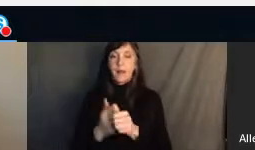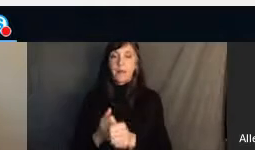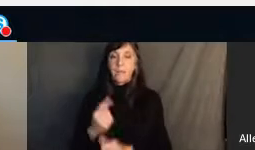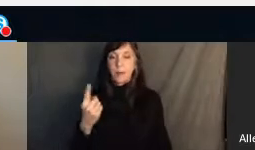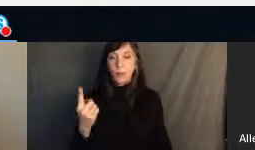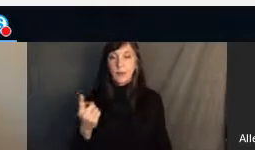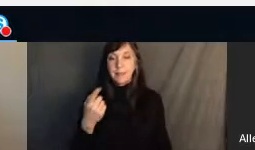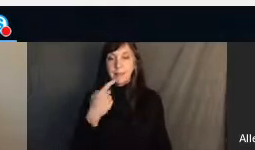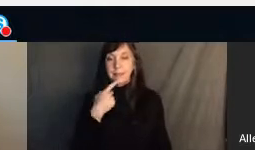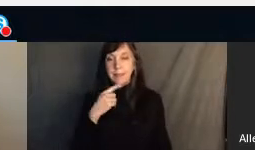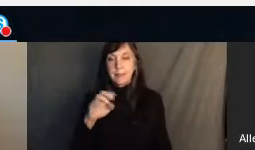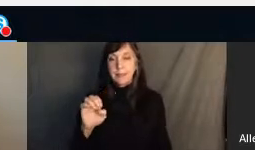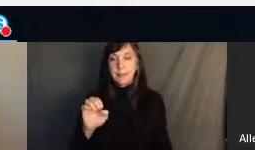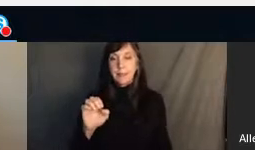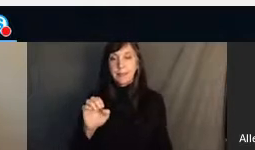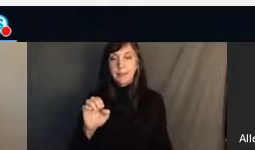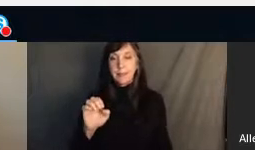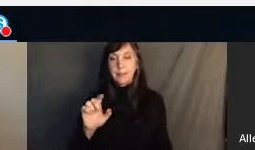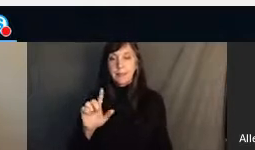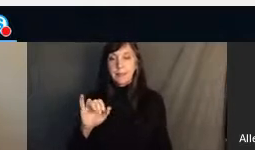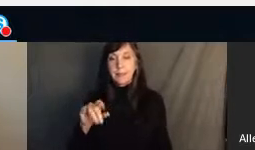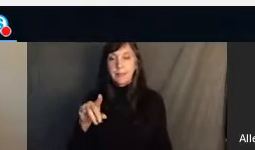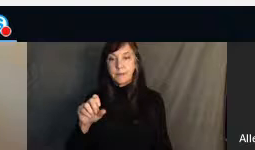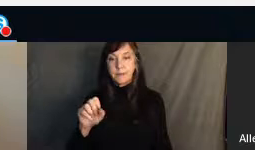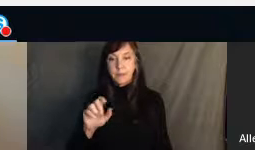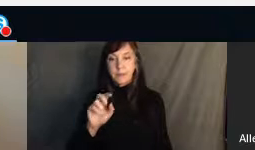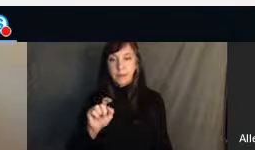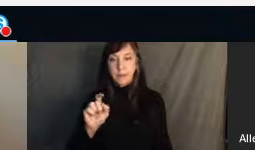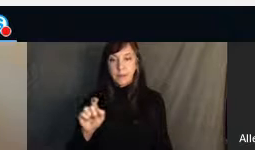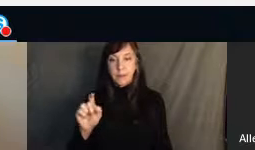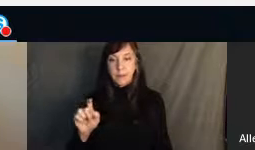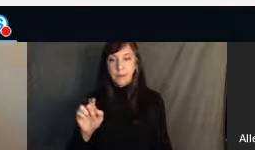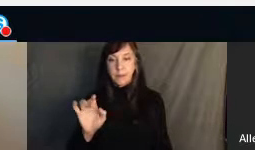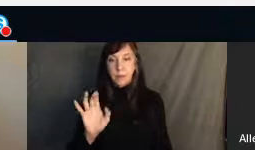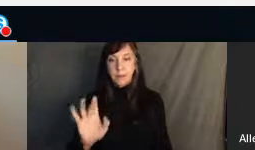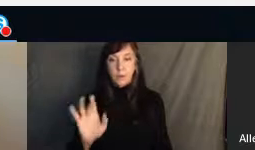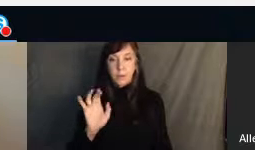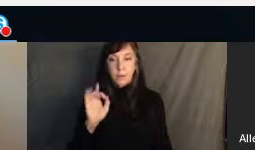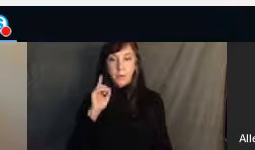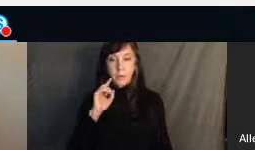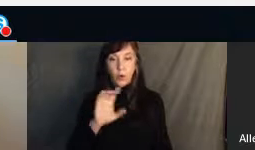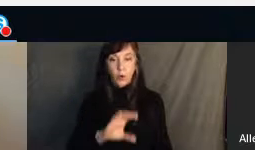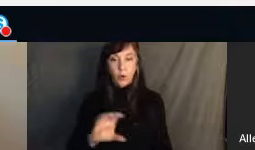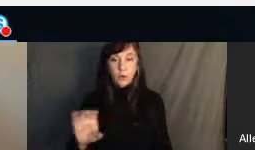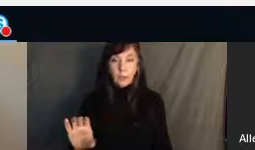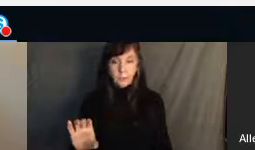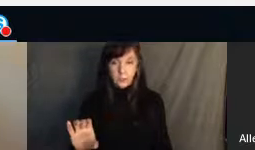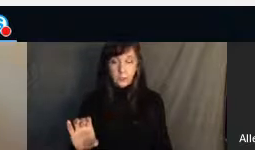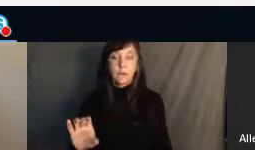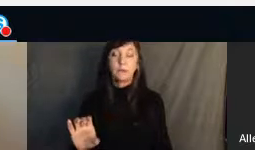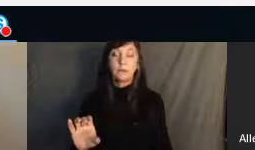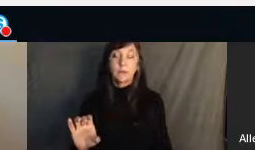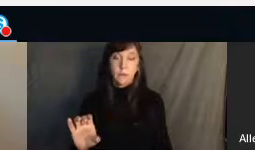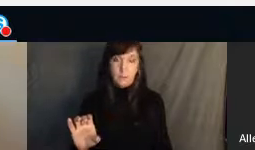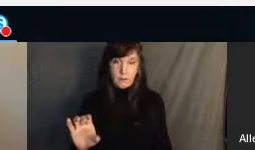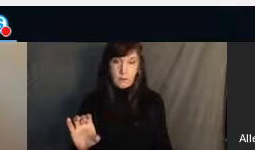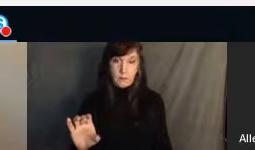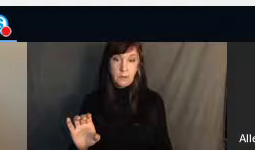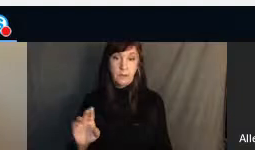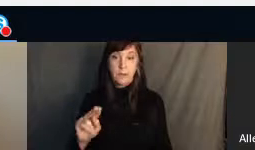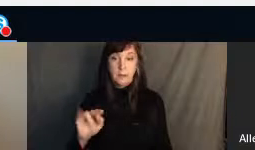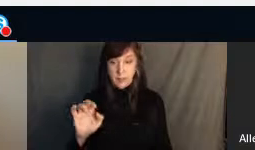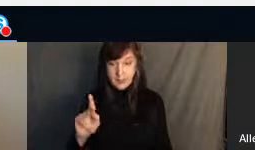a ellipsis, 3 dots somewhere that you click on that turns captioning on. Yes, and that's where I've seen